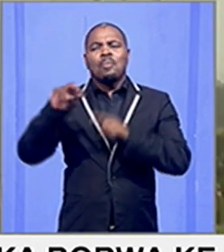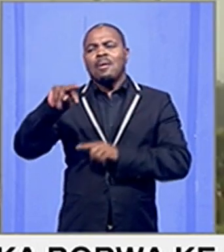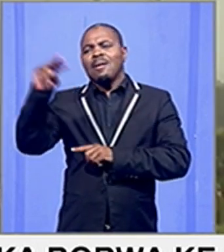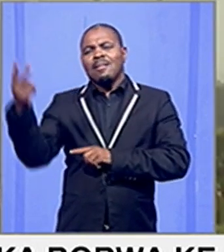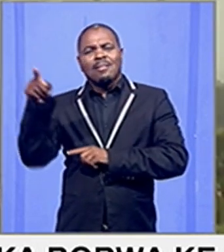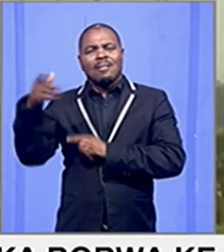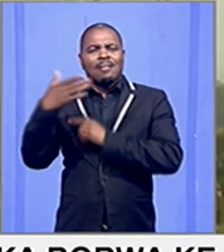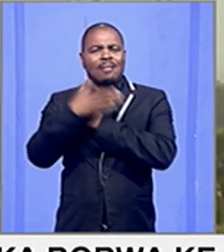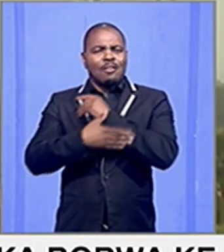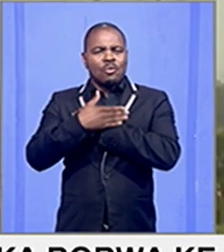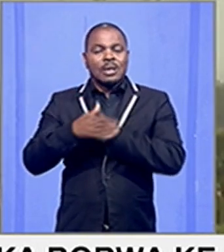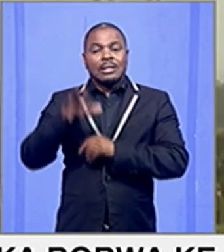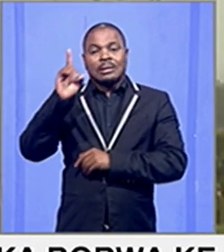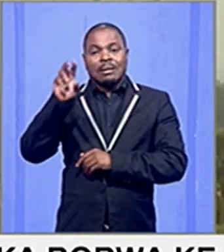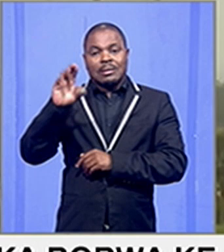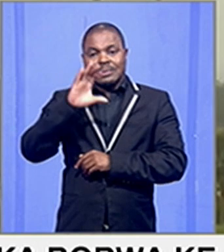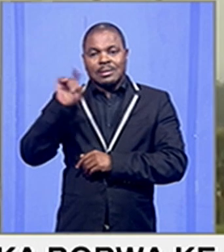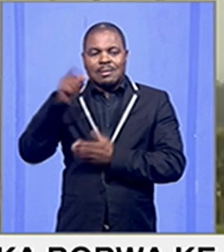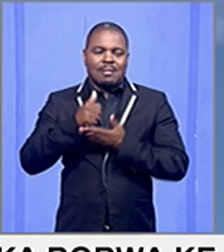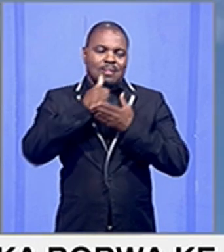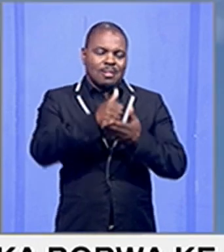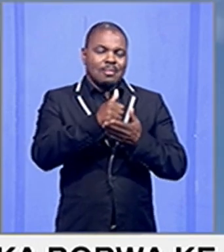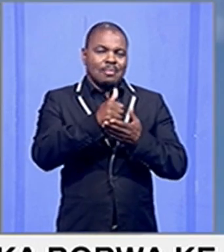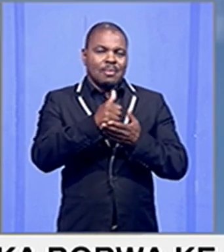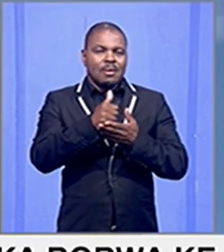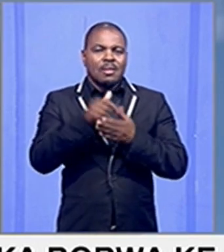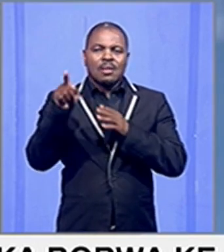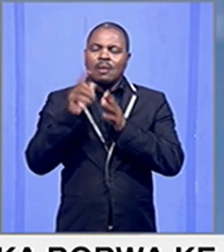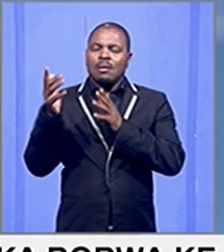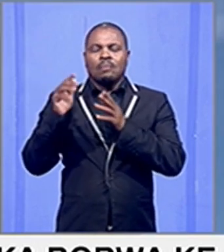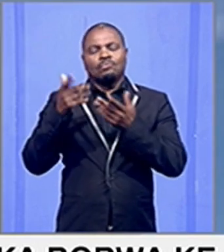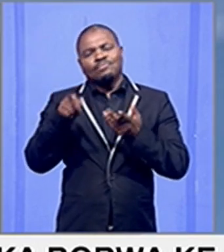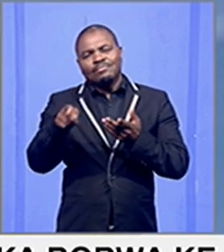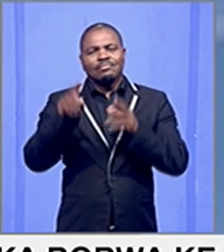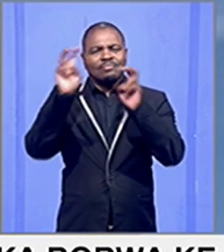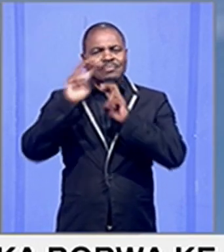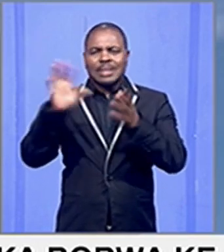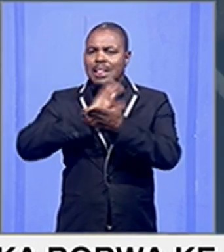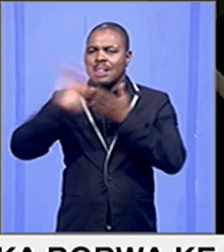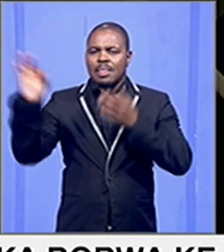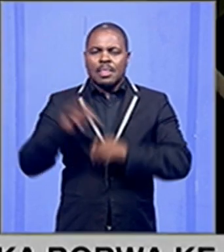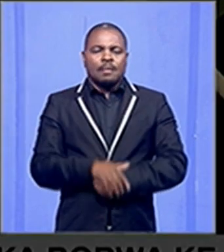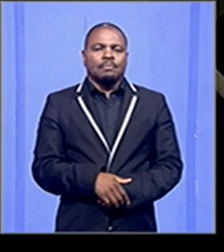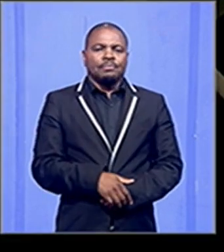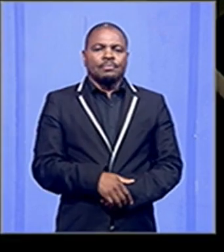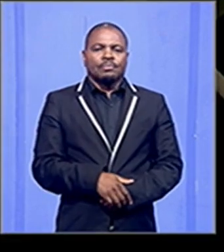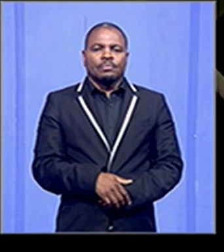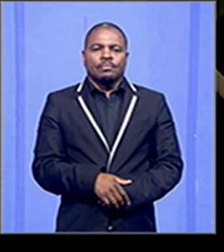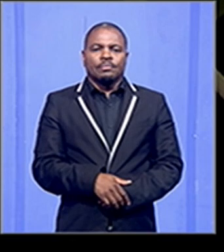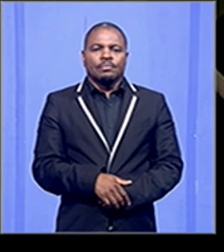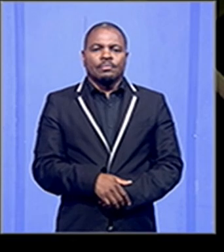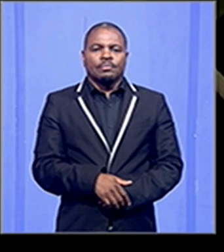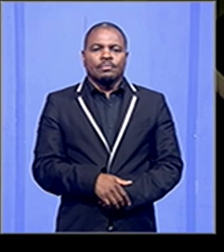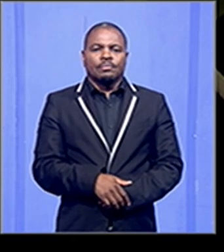Democratic Republic of Congo e thusa ka mekgwa ya motlakase o sa tshilafatseng tikoloho. Le cuivre, le lithium,